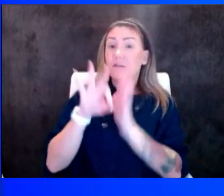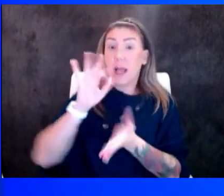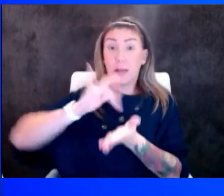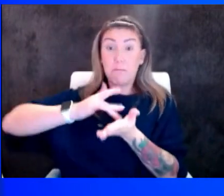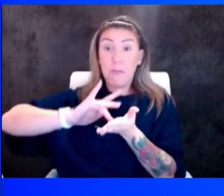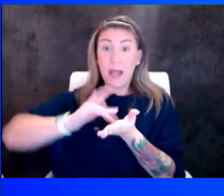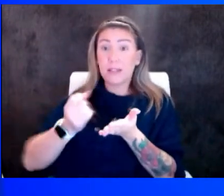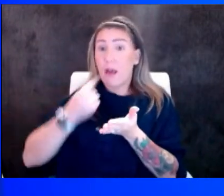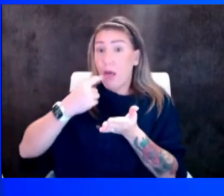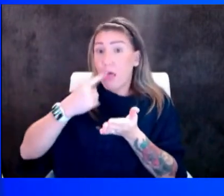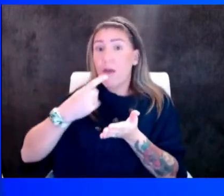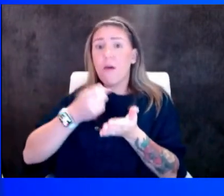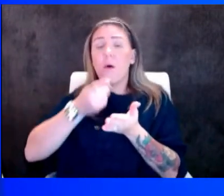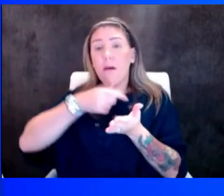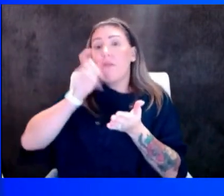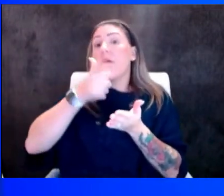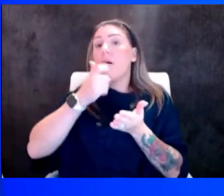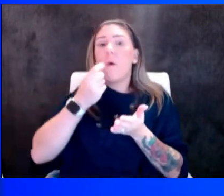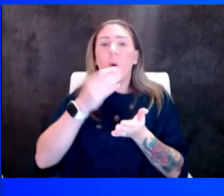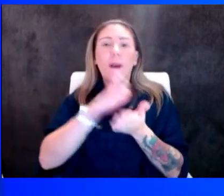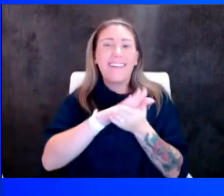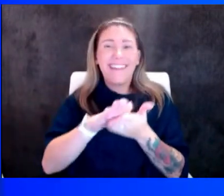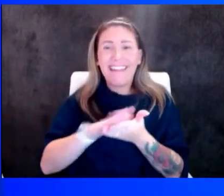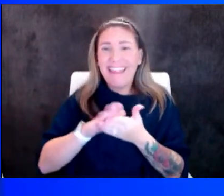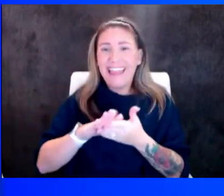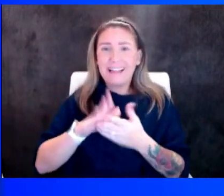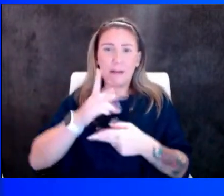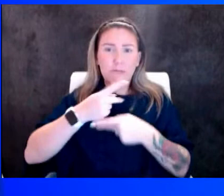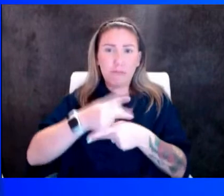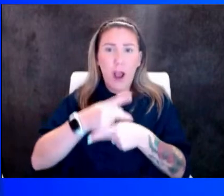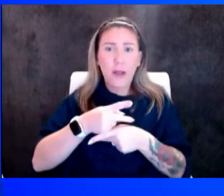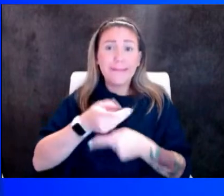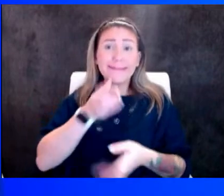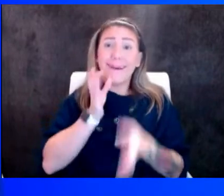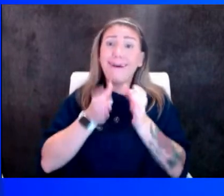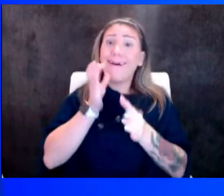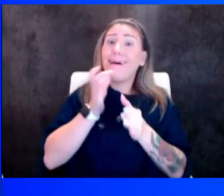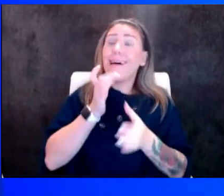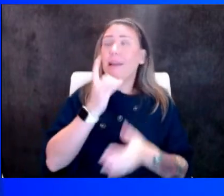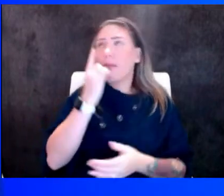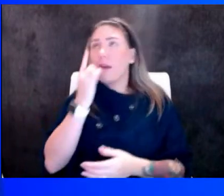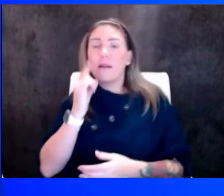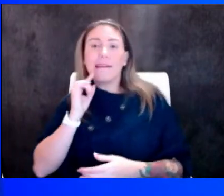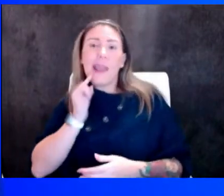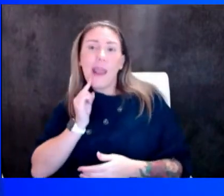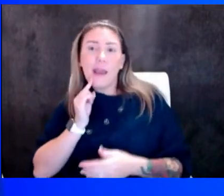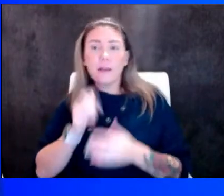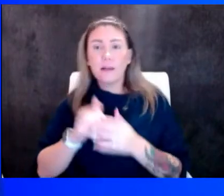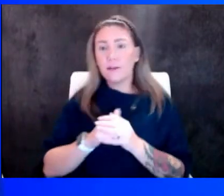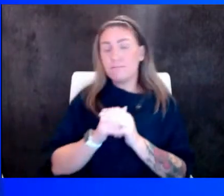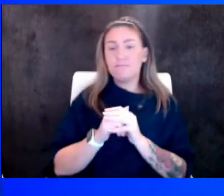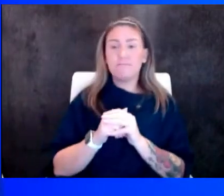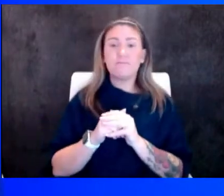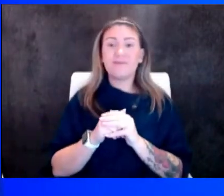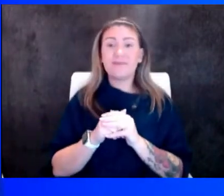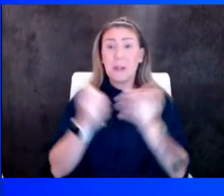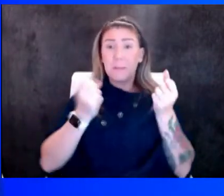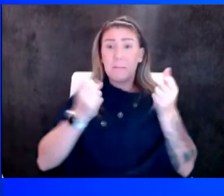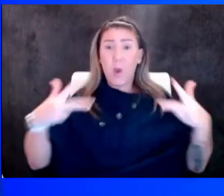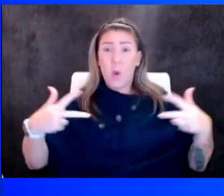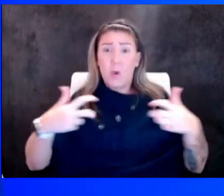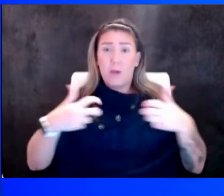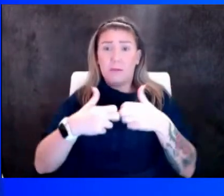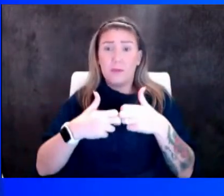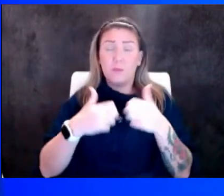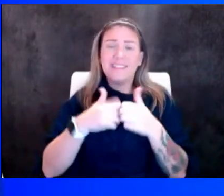cleaning products and thinking that they're candy or anything like that and drinking those. Motor vehicle crashes are a huge issue in our teenage